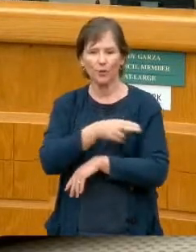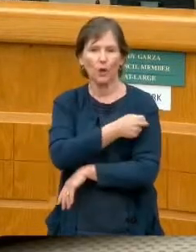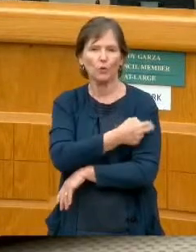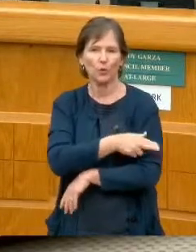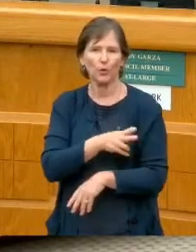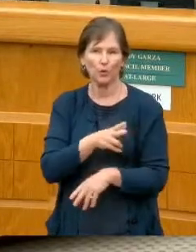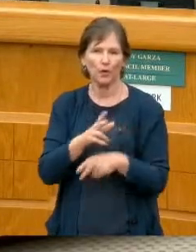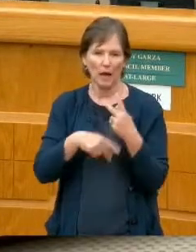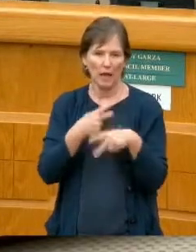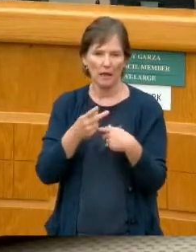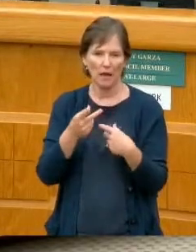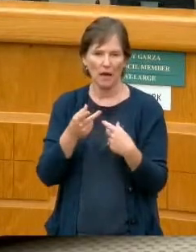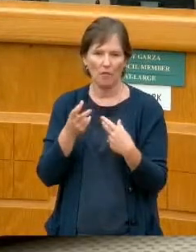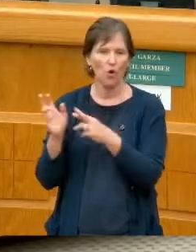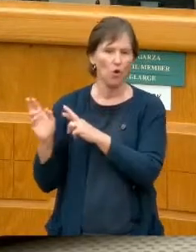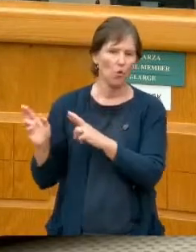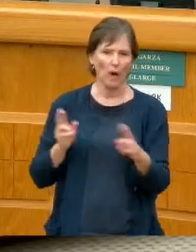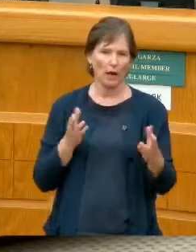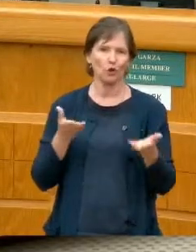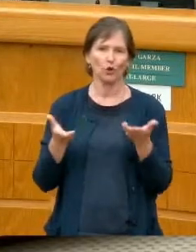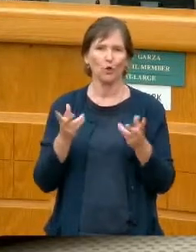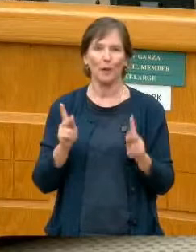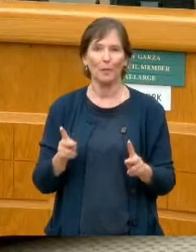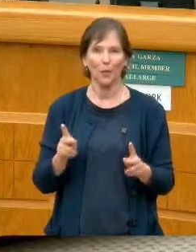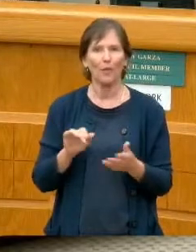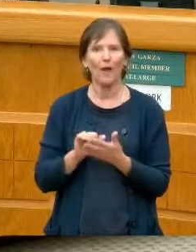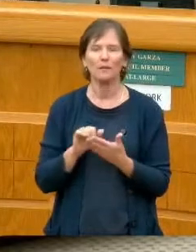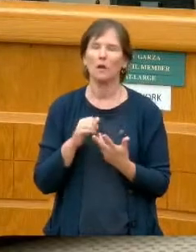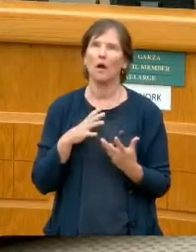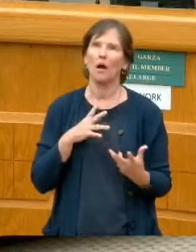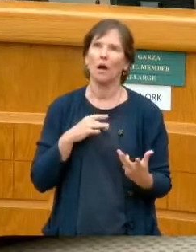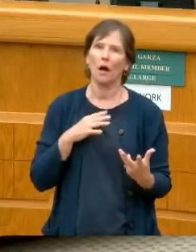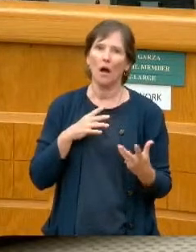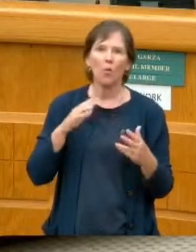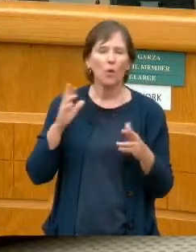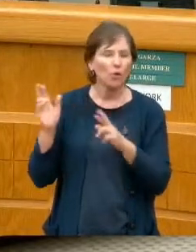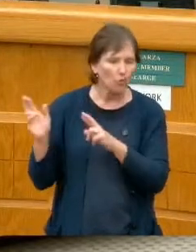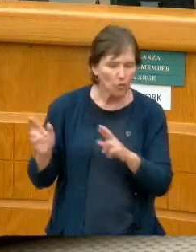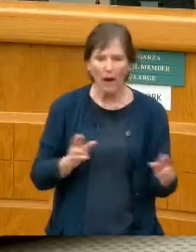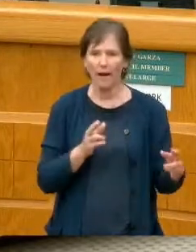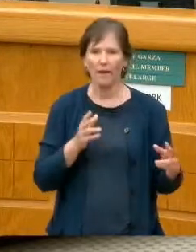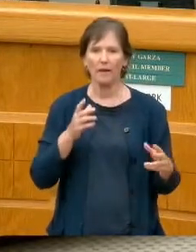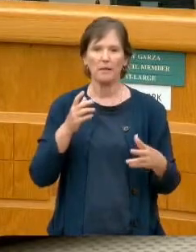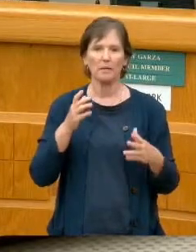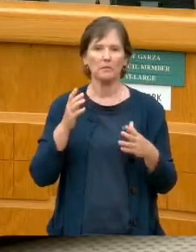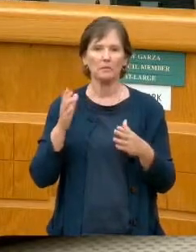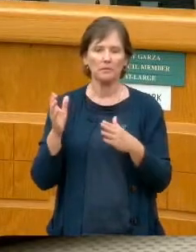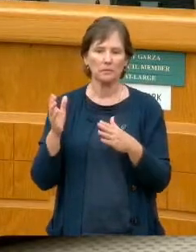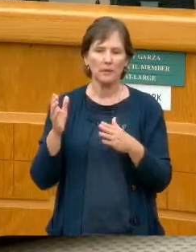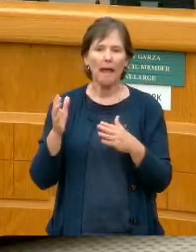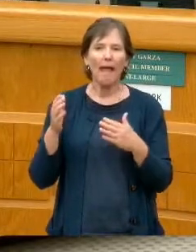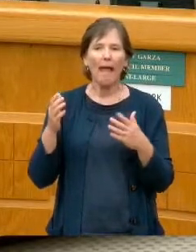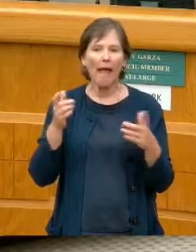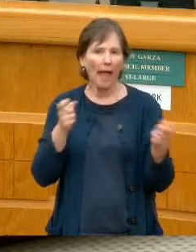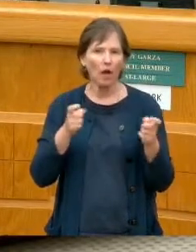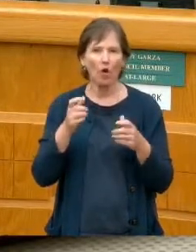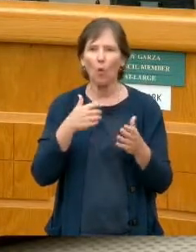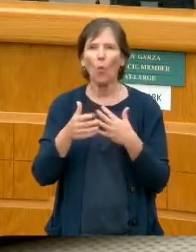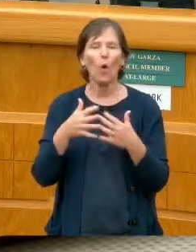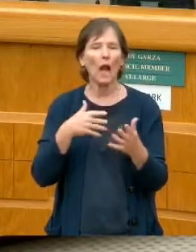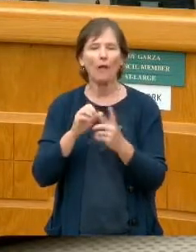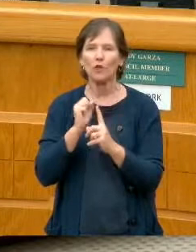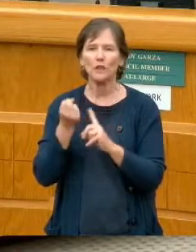are ready. And I think that's what we all want to know, that we are ready and prepared to handle any situation as they